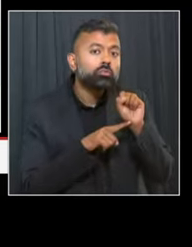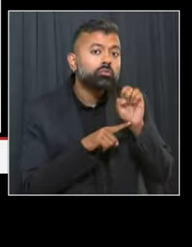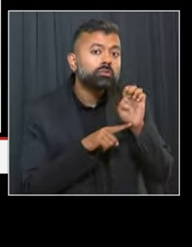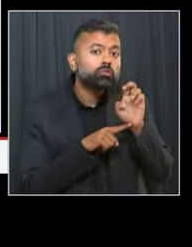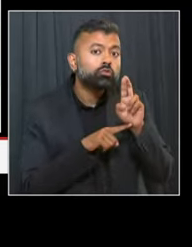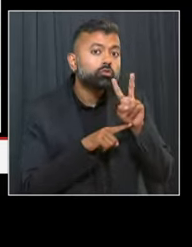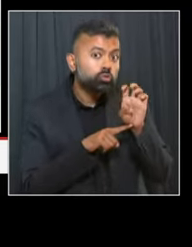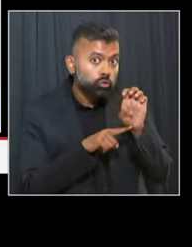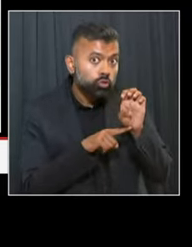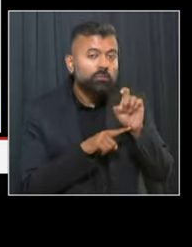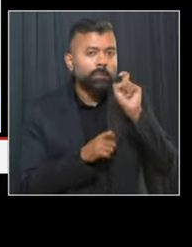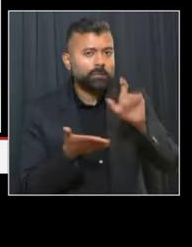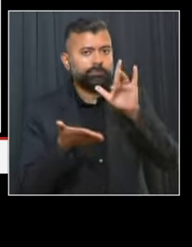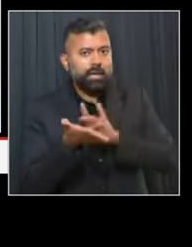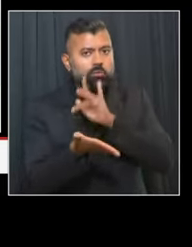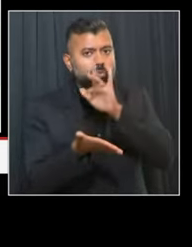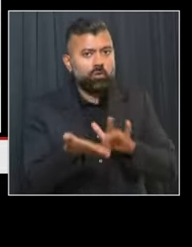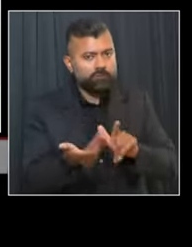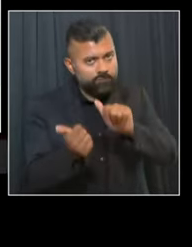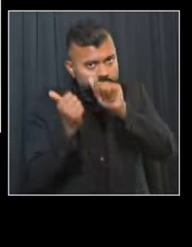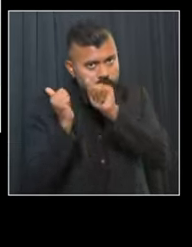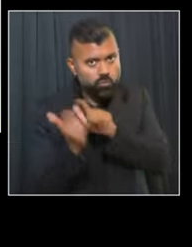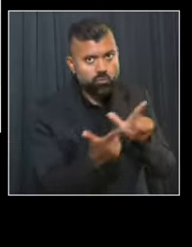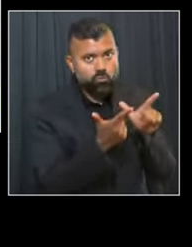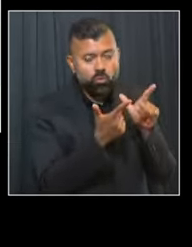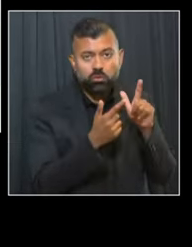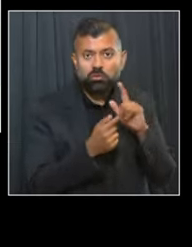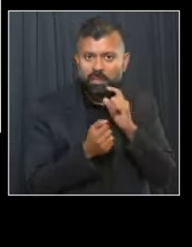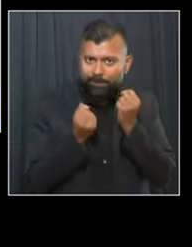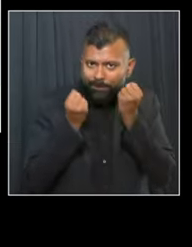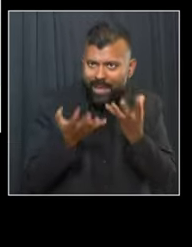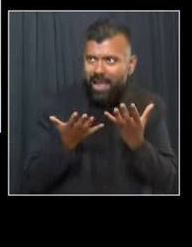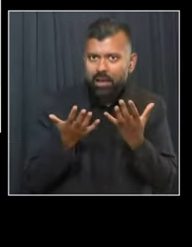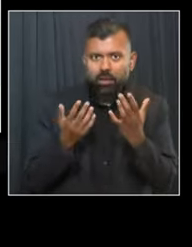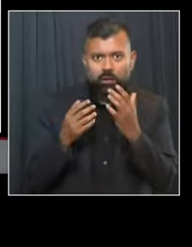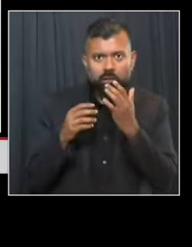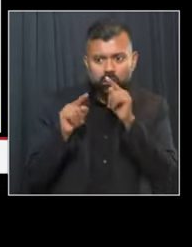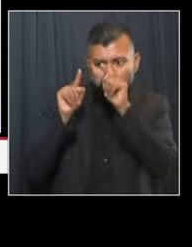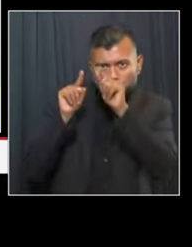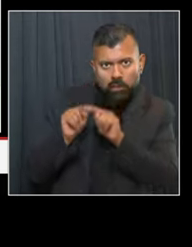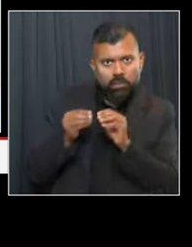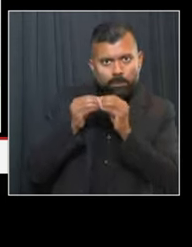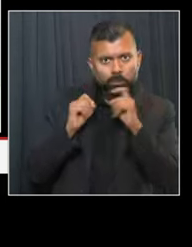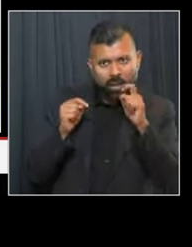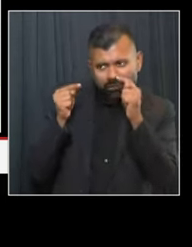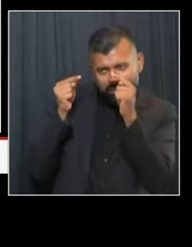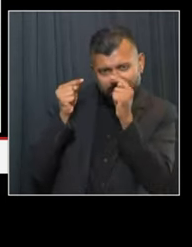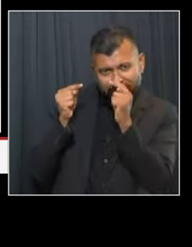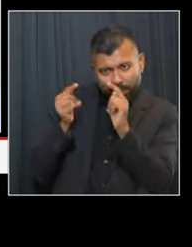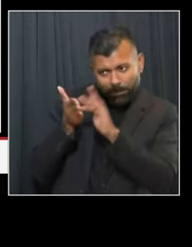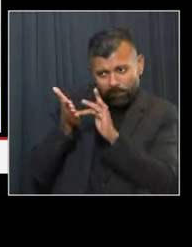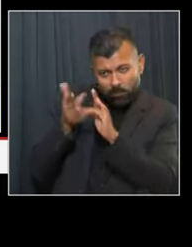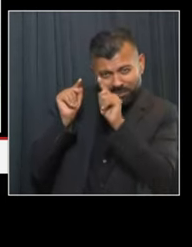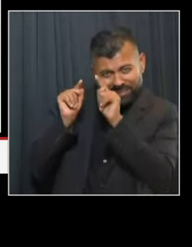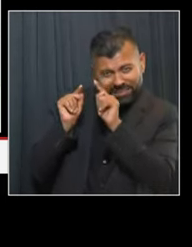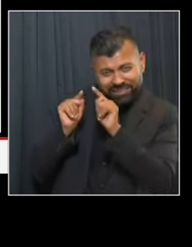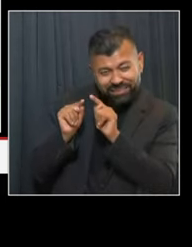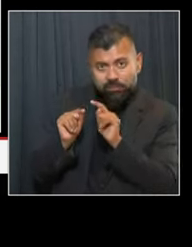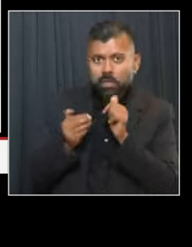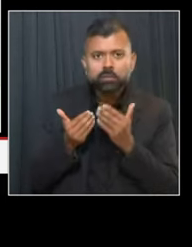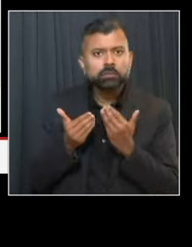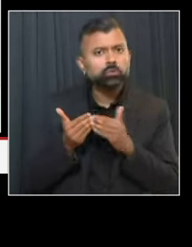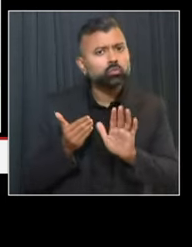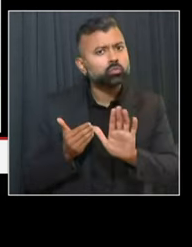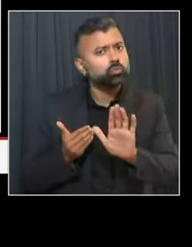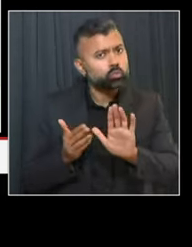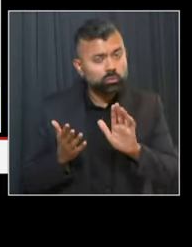but multiple benchmarks that we had to really work very closely with the CFO's team on to be able to have what is now a balanced 25 supplemental.